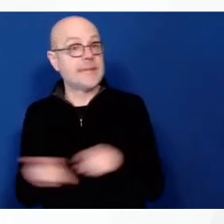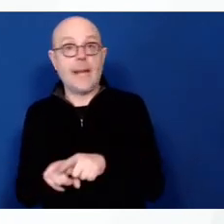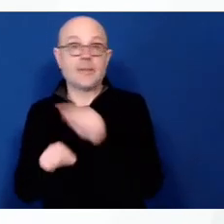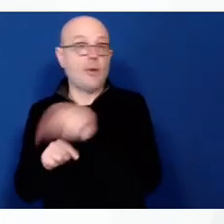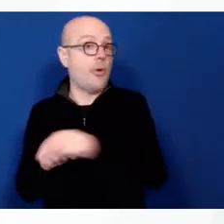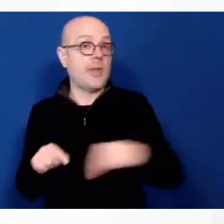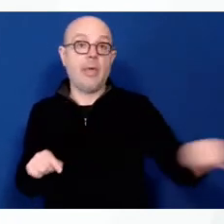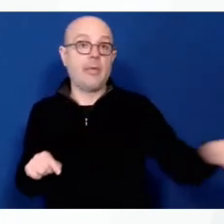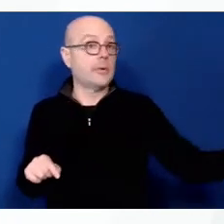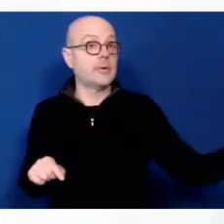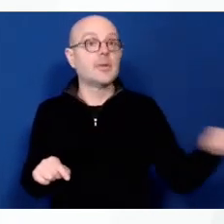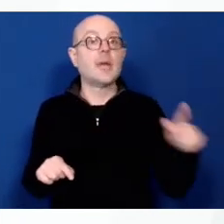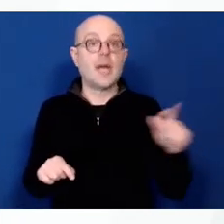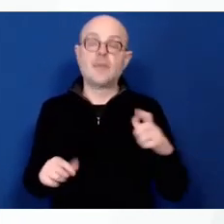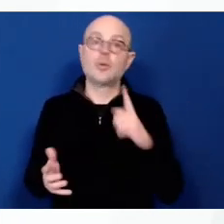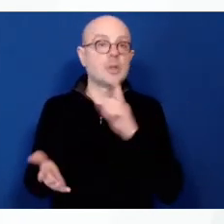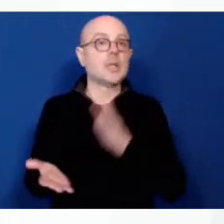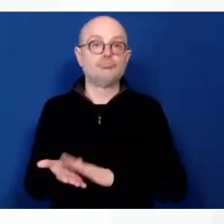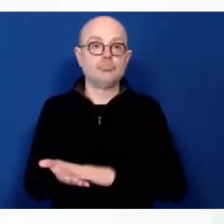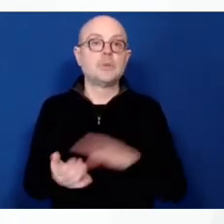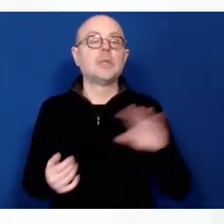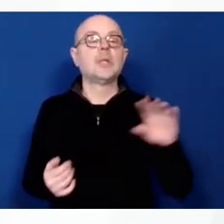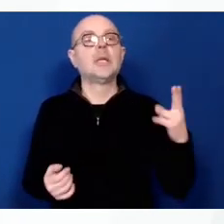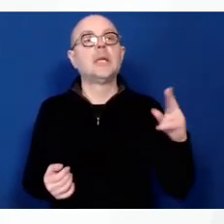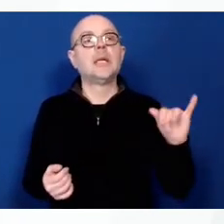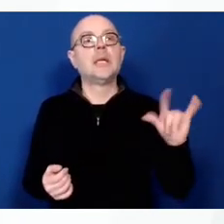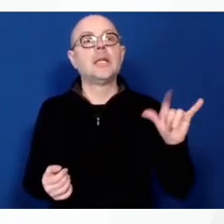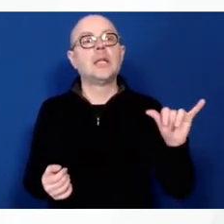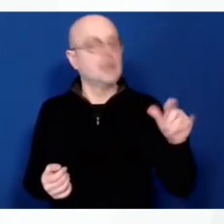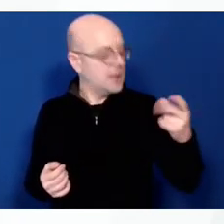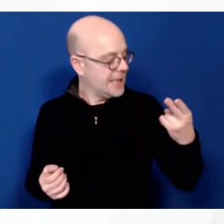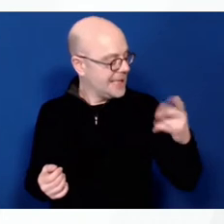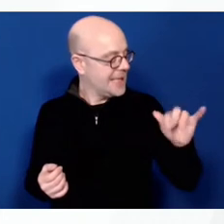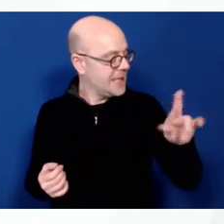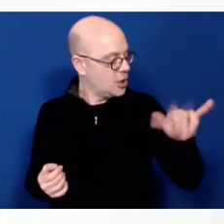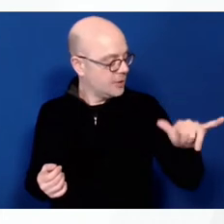out to Hillary Godwin, who's the Dean of Public Health, for excellent work in this area.